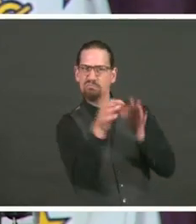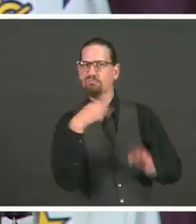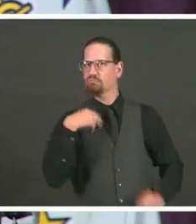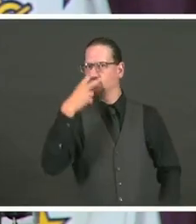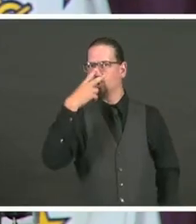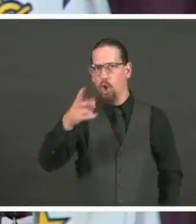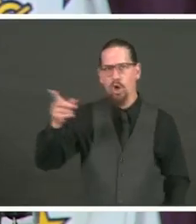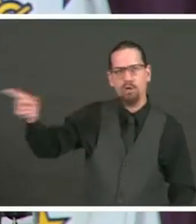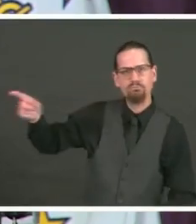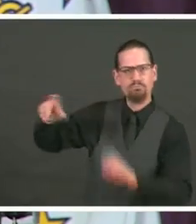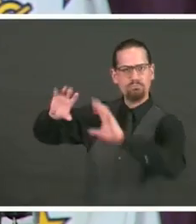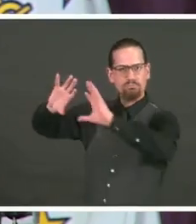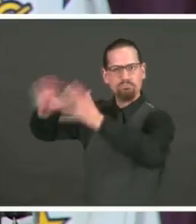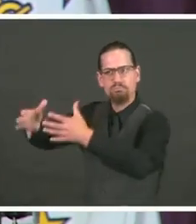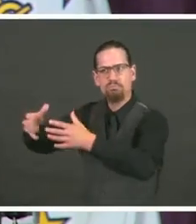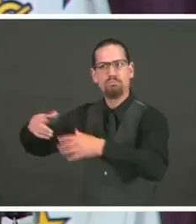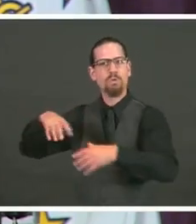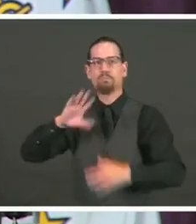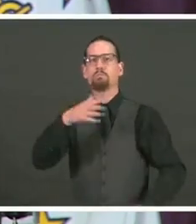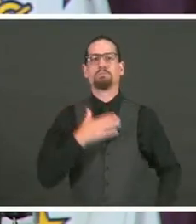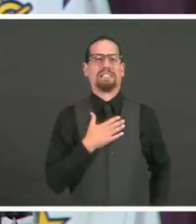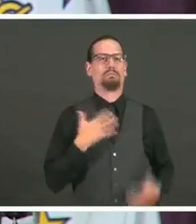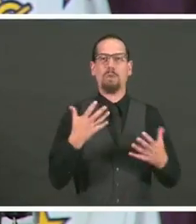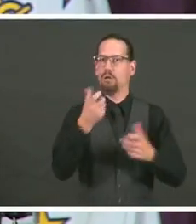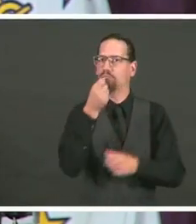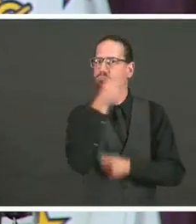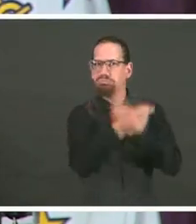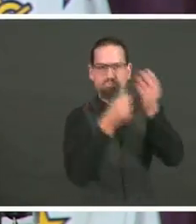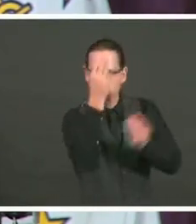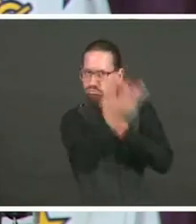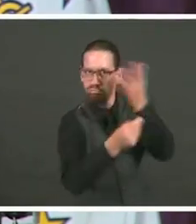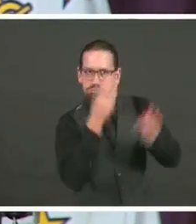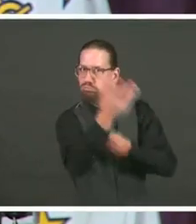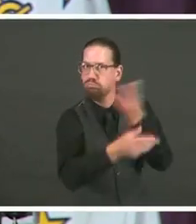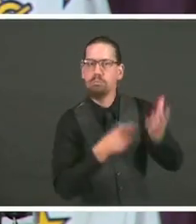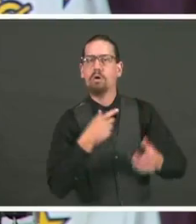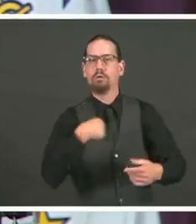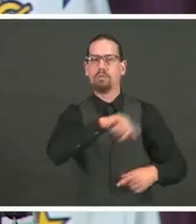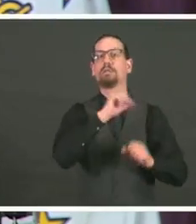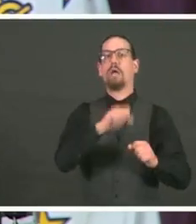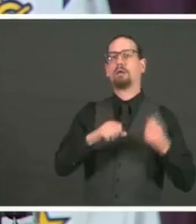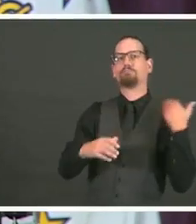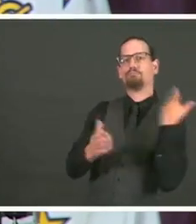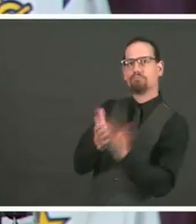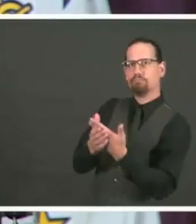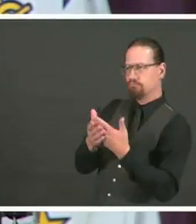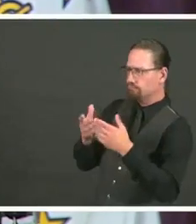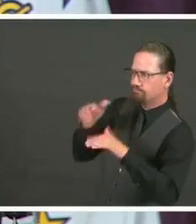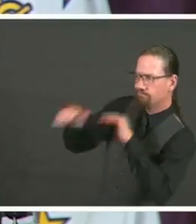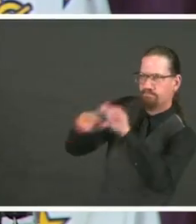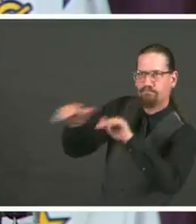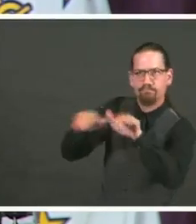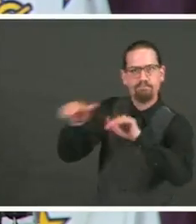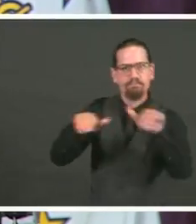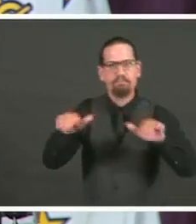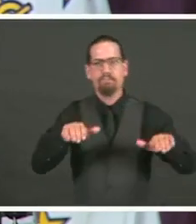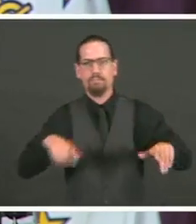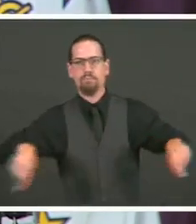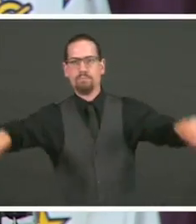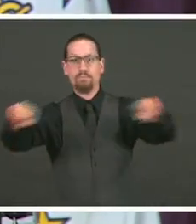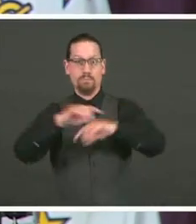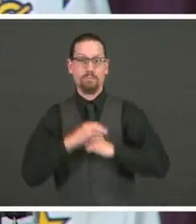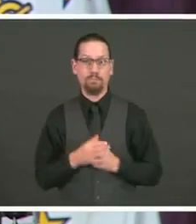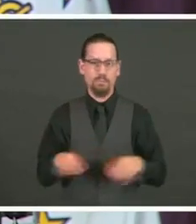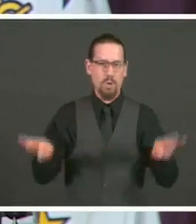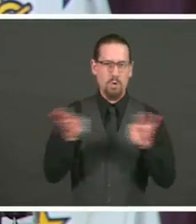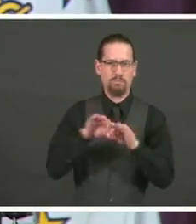makes you nervous because there's too many people too close without masks, please call that number and let us know so we can try